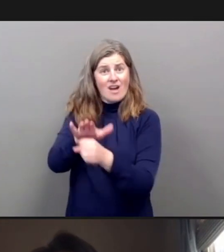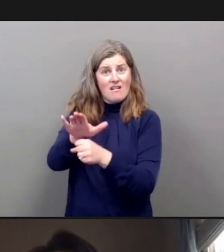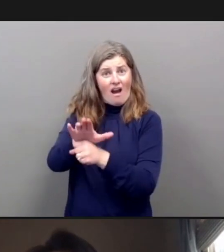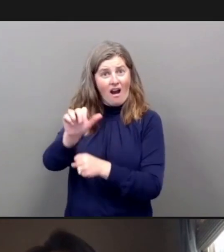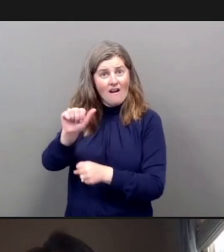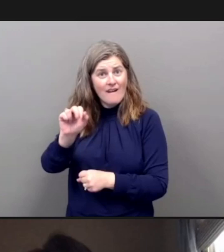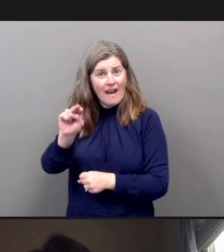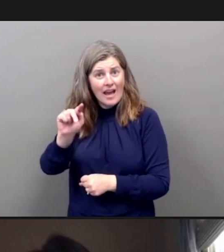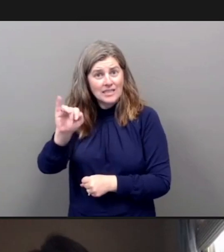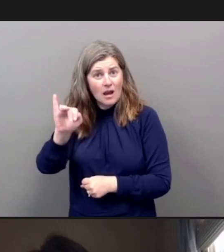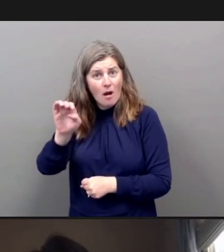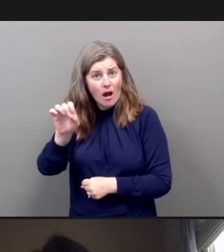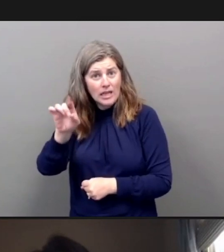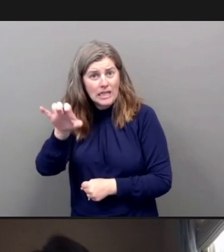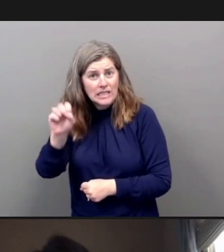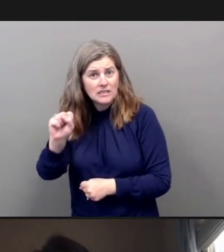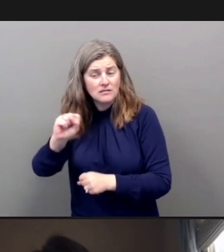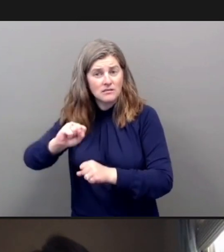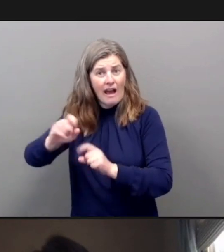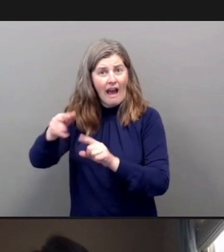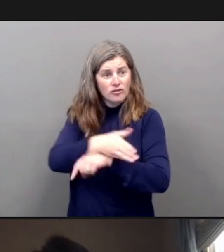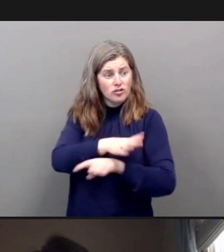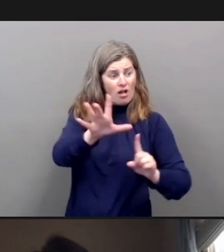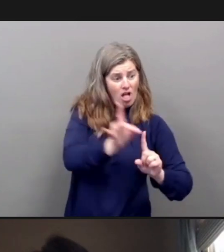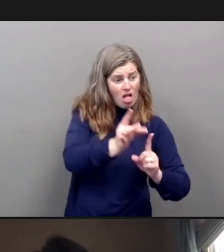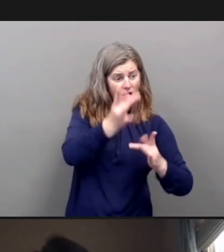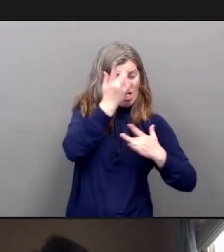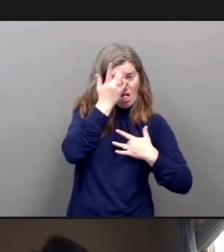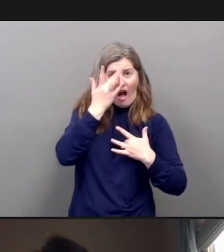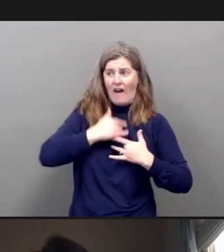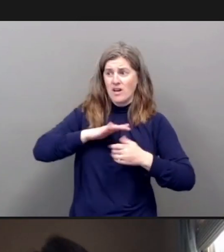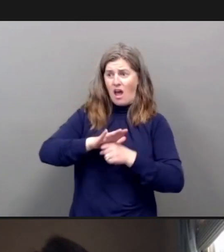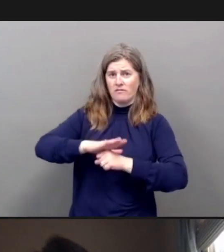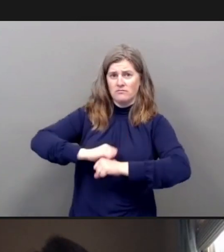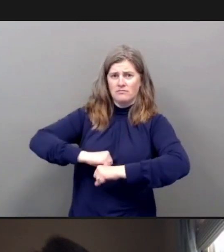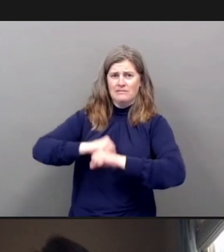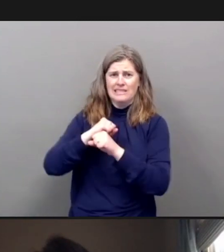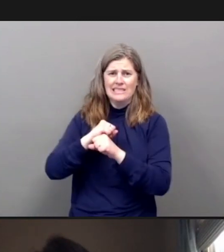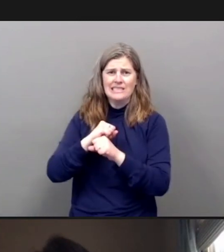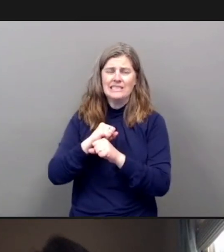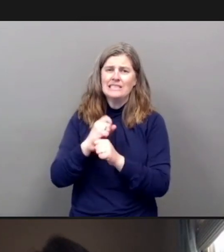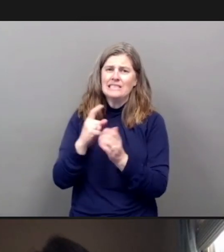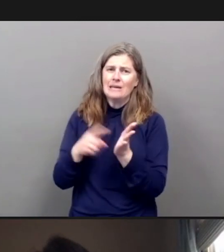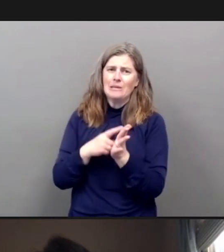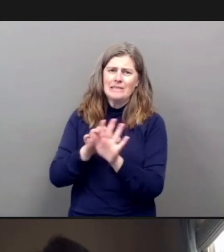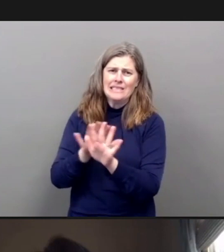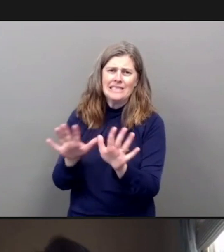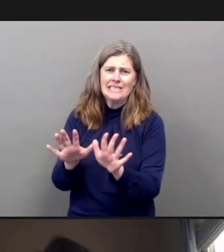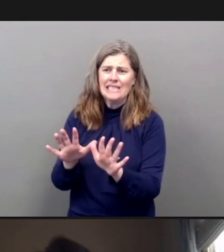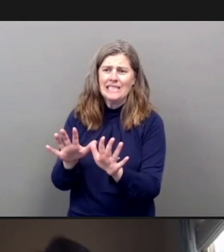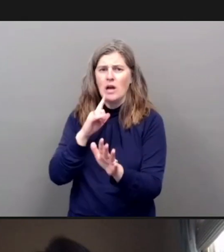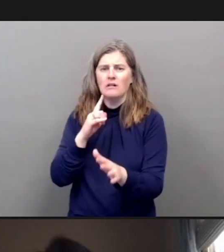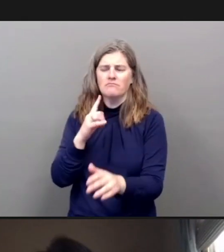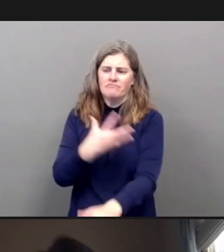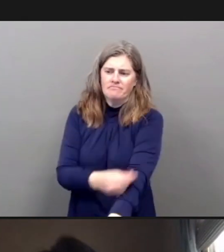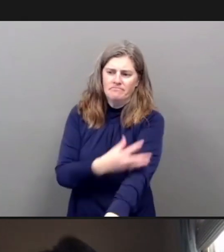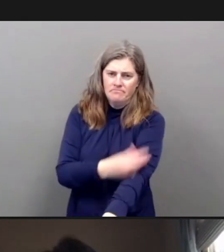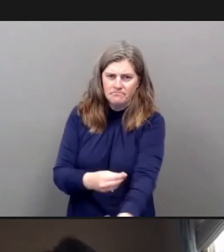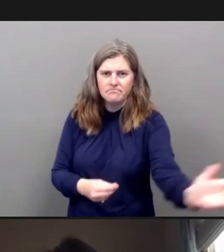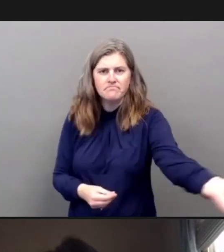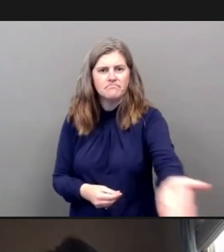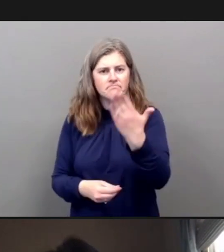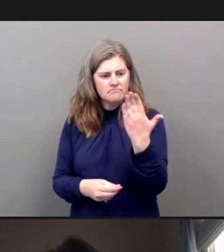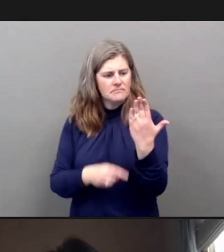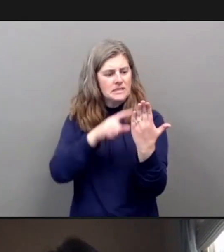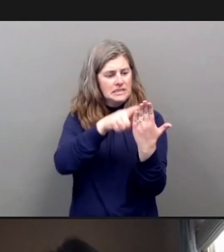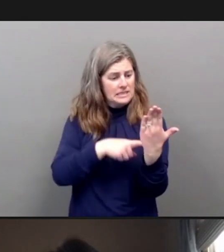their vaccine. And so, I plead with them not to get it, but sometimes we do. And when you get the lab report back that says